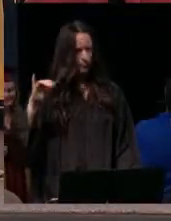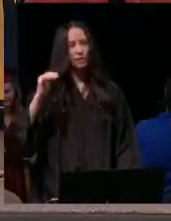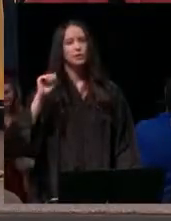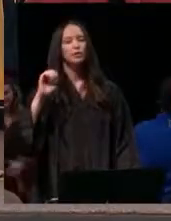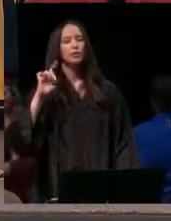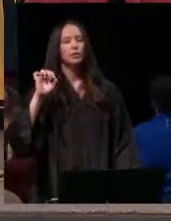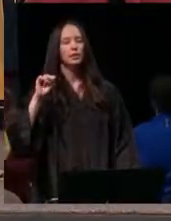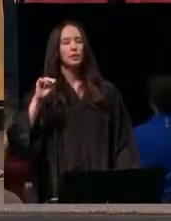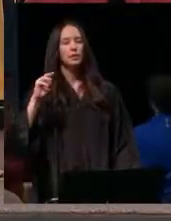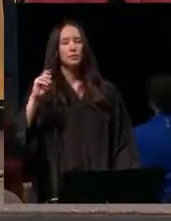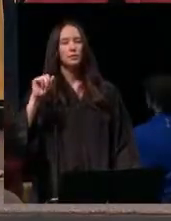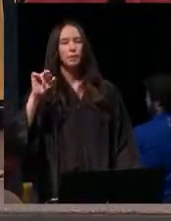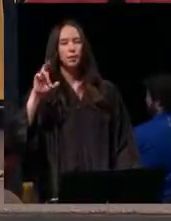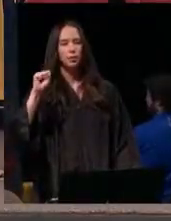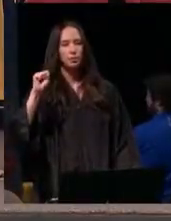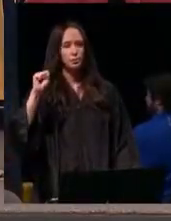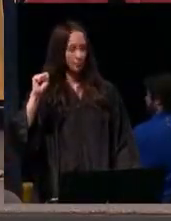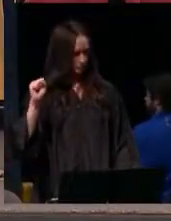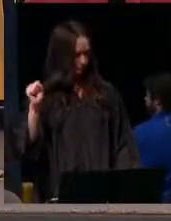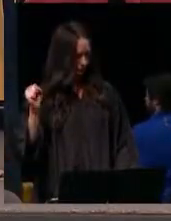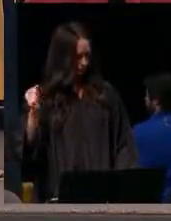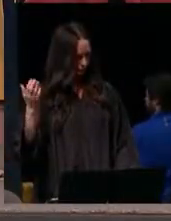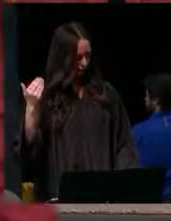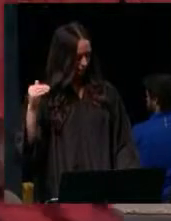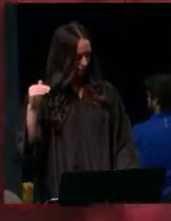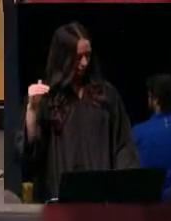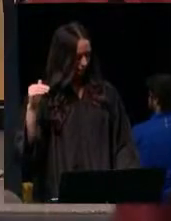Jaden Mayers.